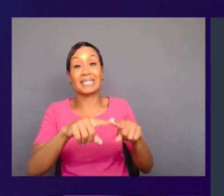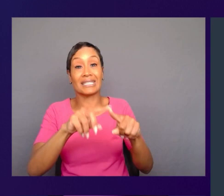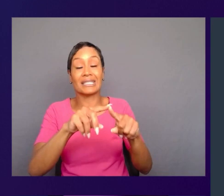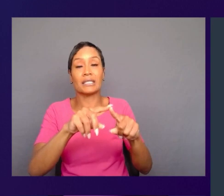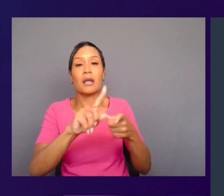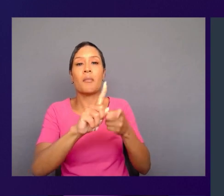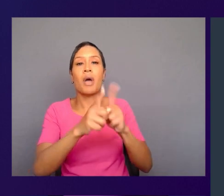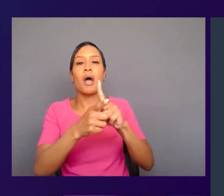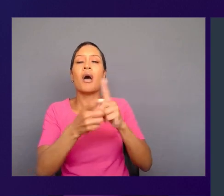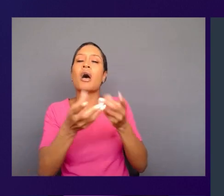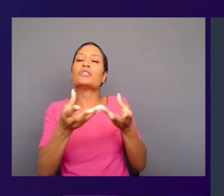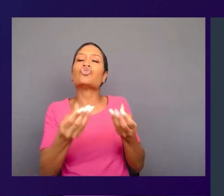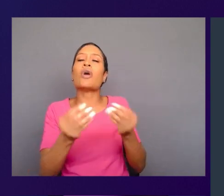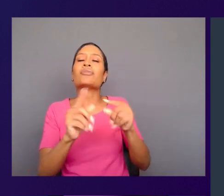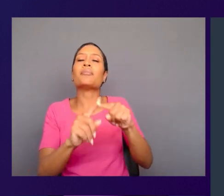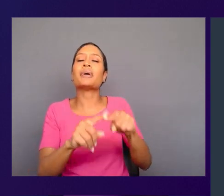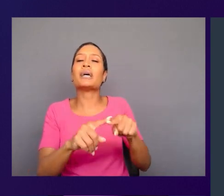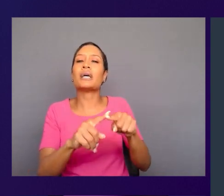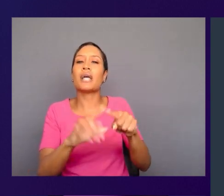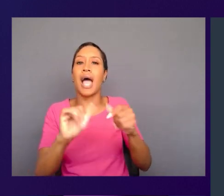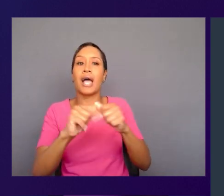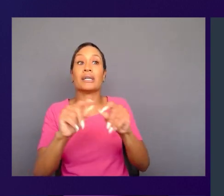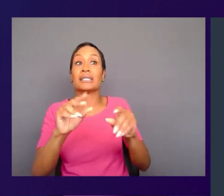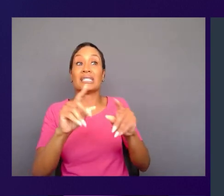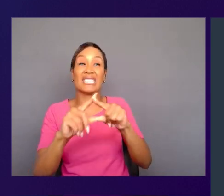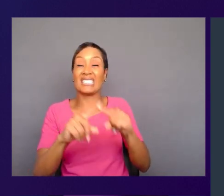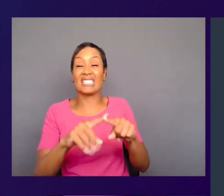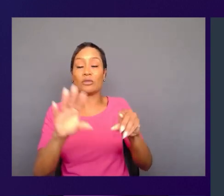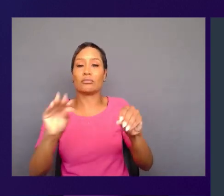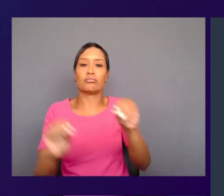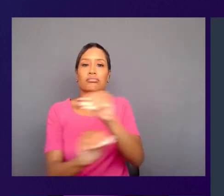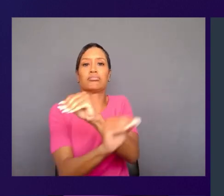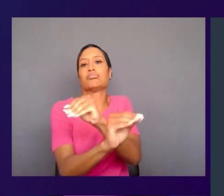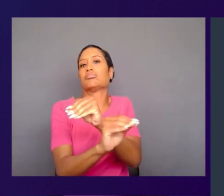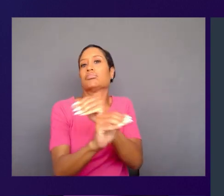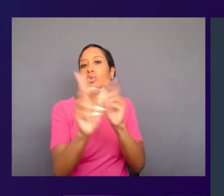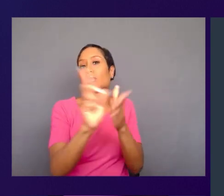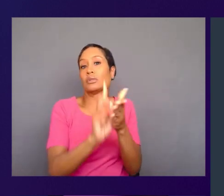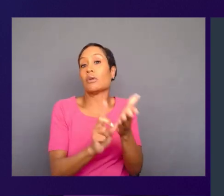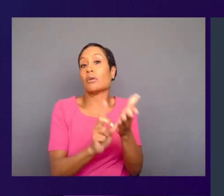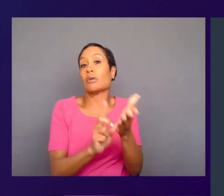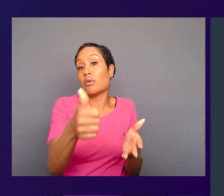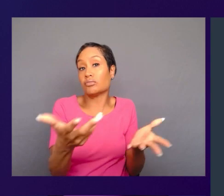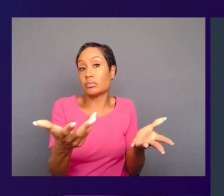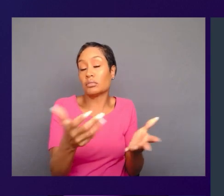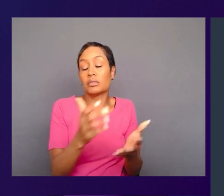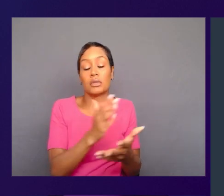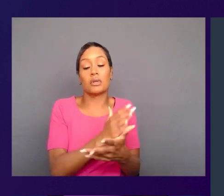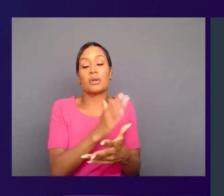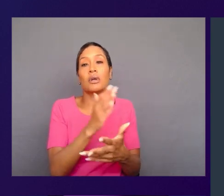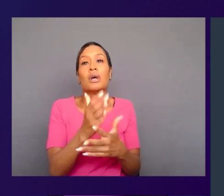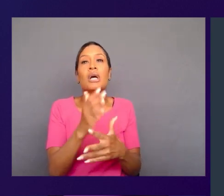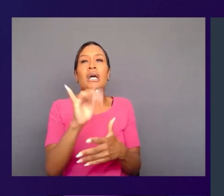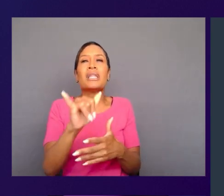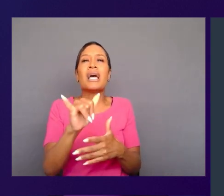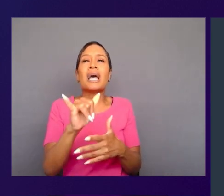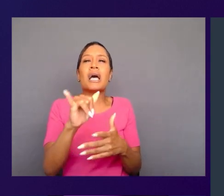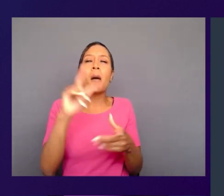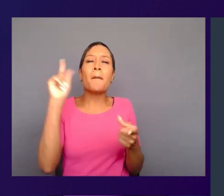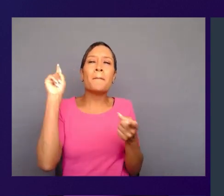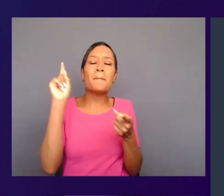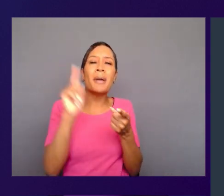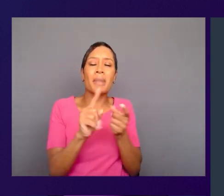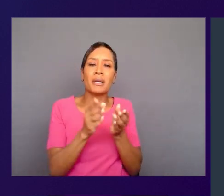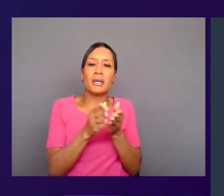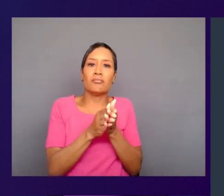dependencies, and you can compensate for that failure in those dependencies in your design. The second stage is really minimize the scope of that